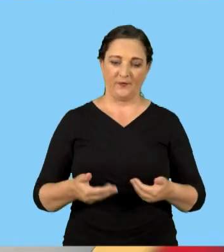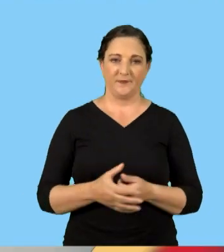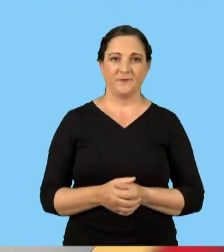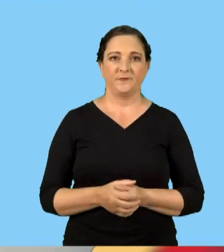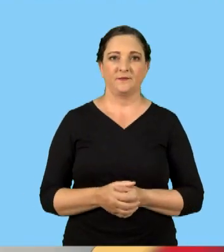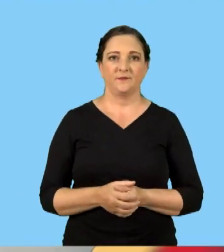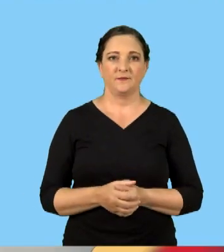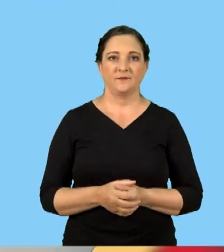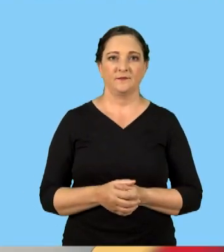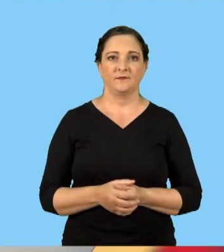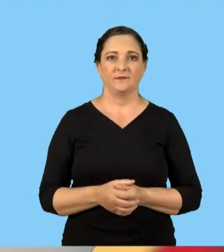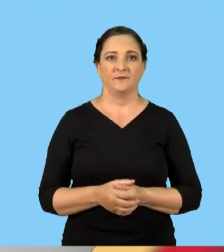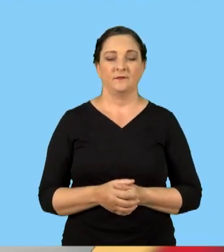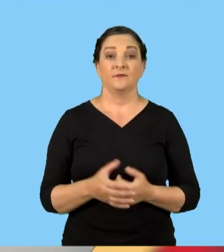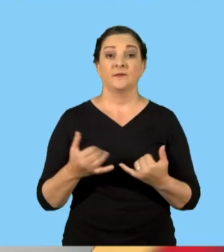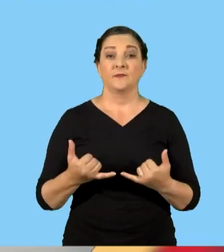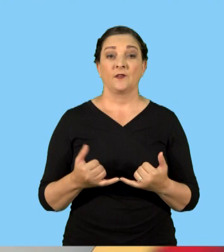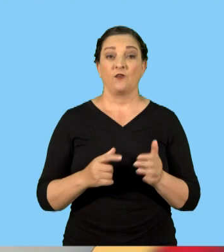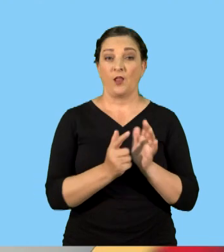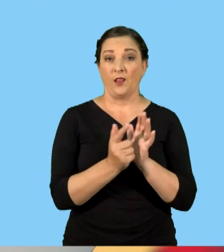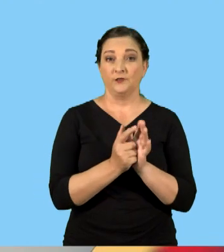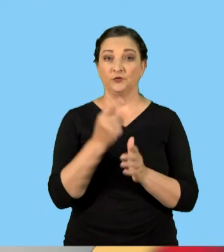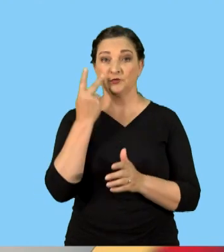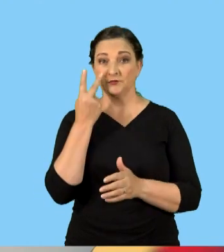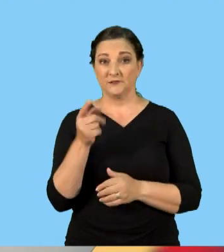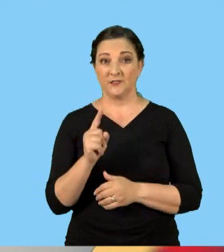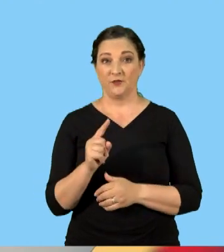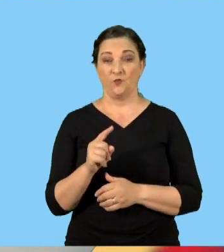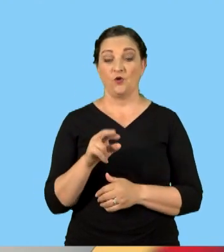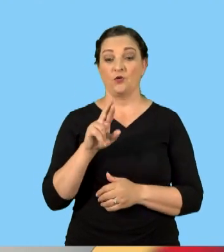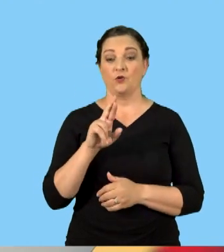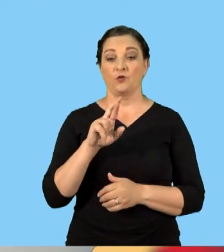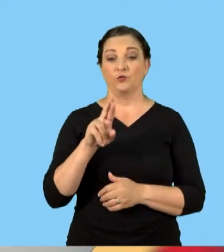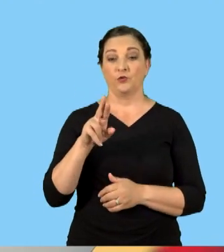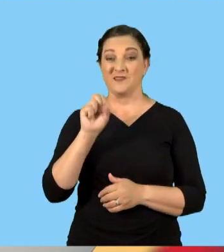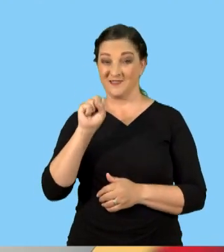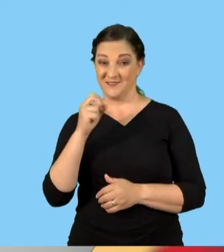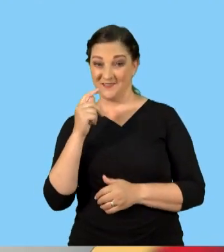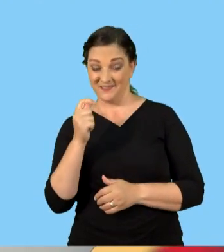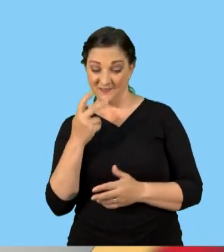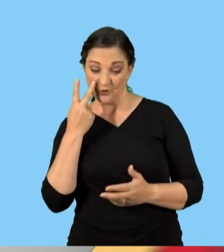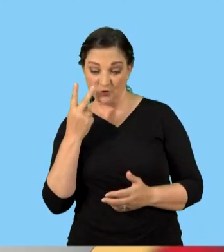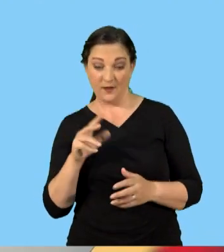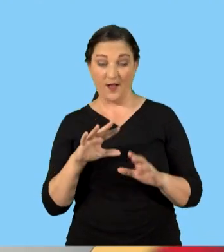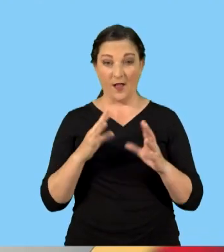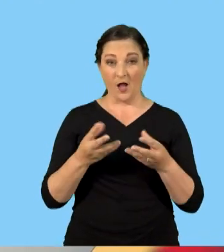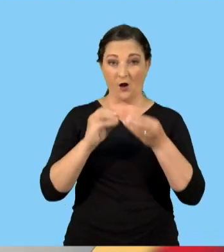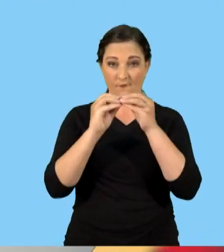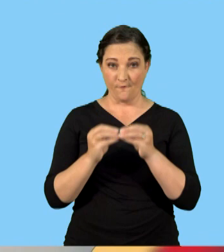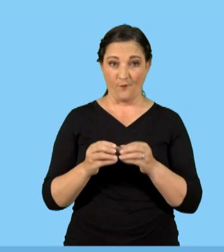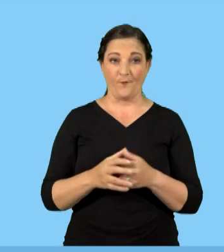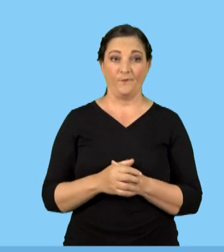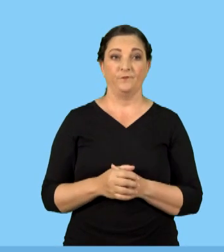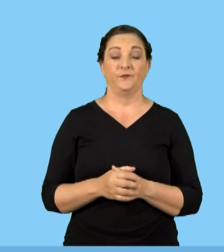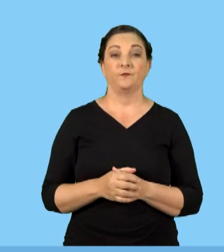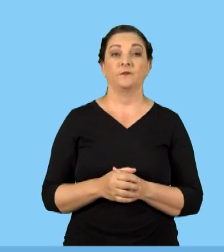Welcome back from an ad break. So now we're going to go back to our first concept, which is the formation of rust. Now remember that in this lesson we're looking